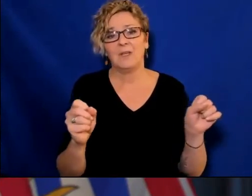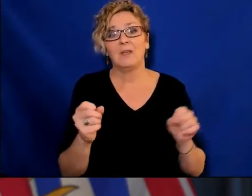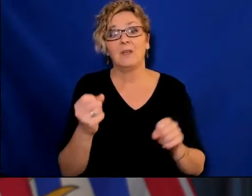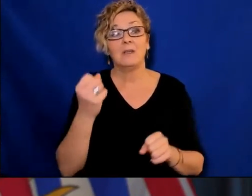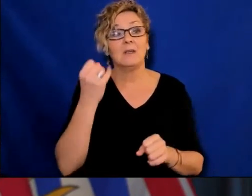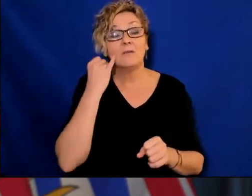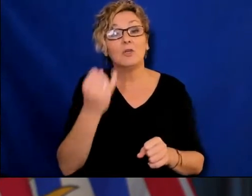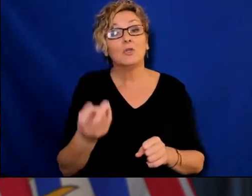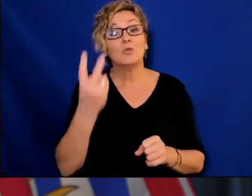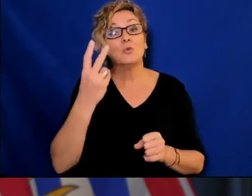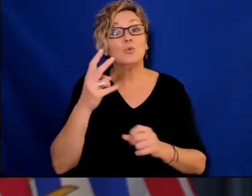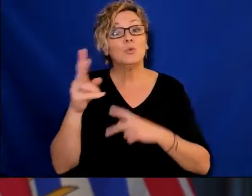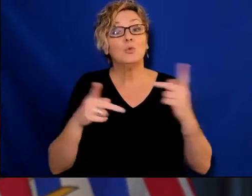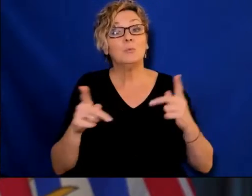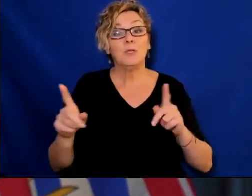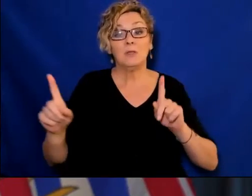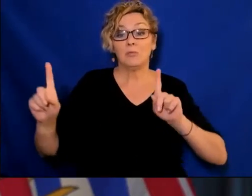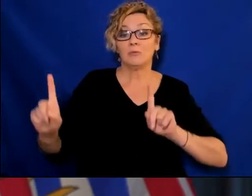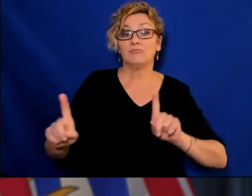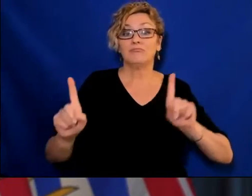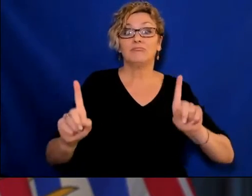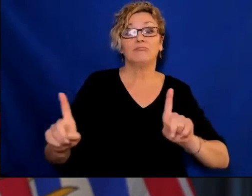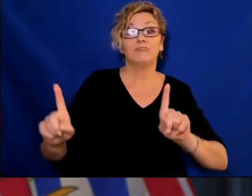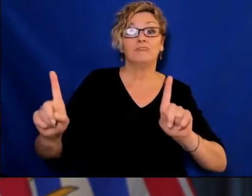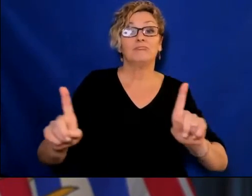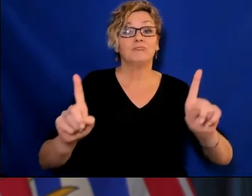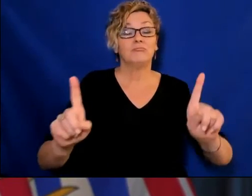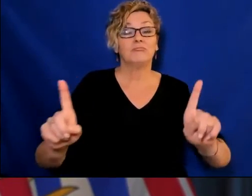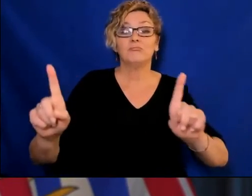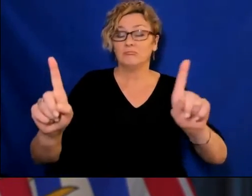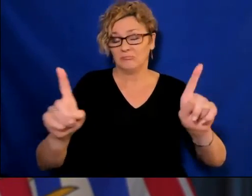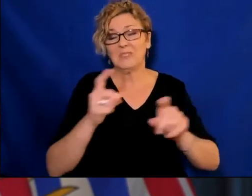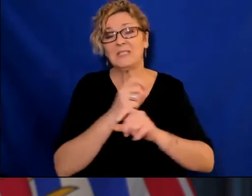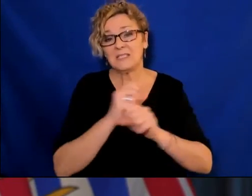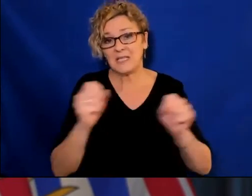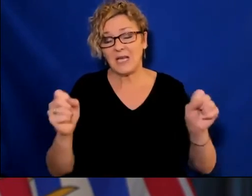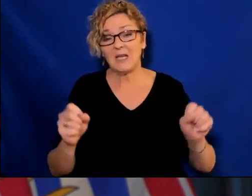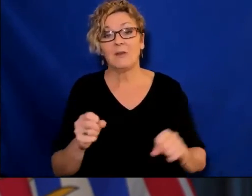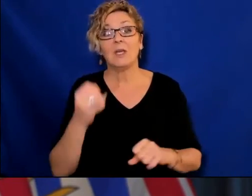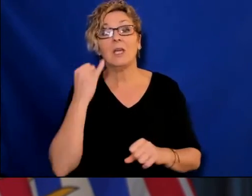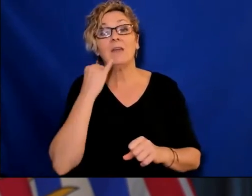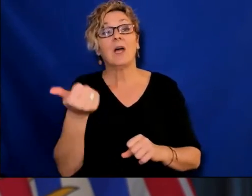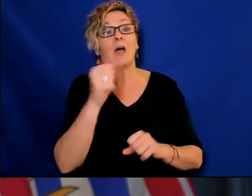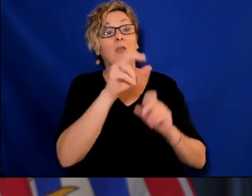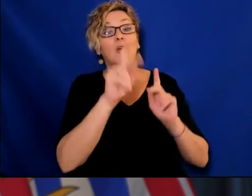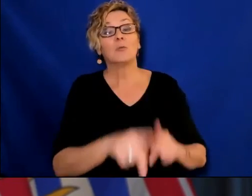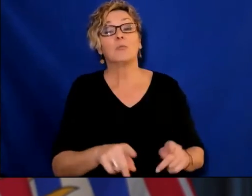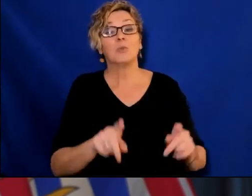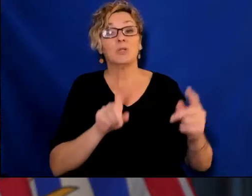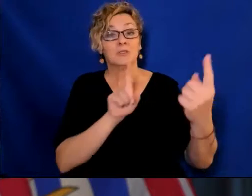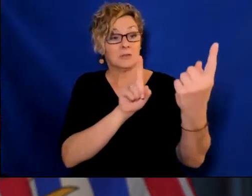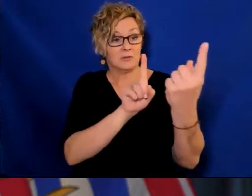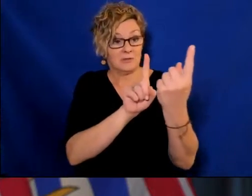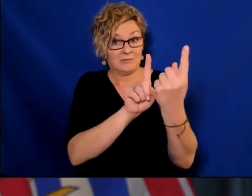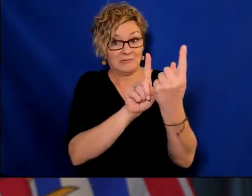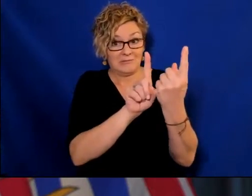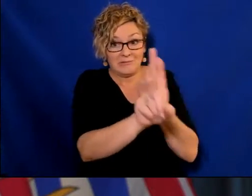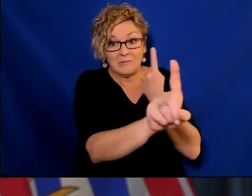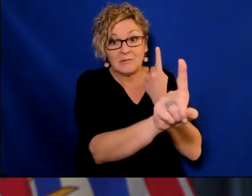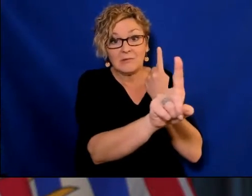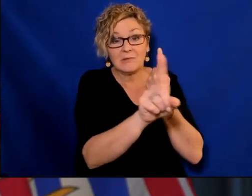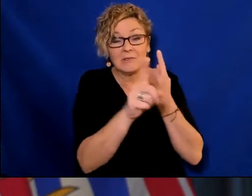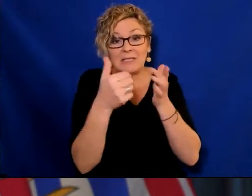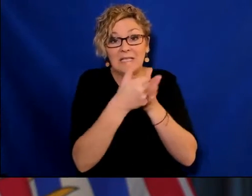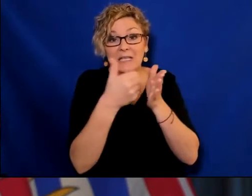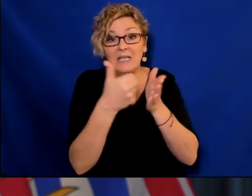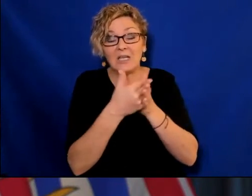masks. But walking past somebody is not a high-risk situation. Mary, do you have a follow-up?